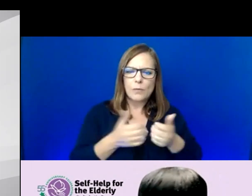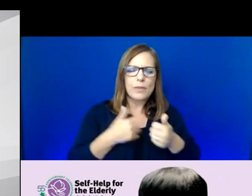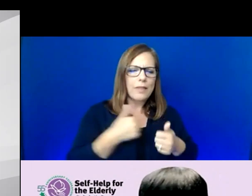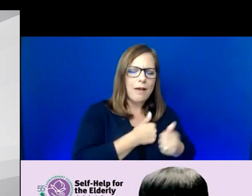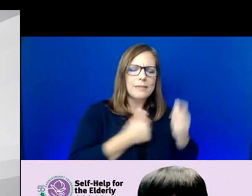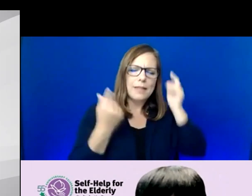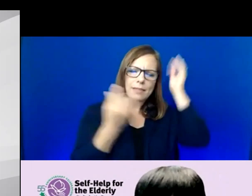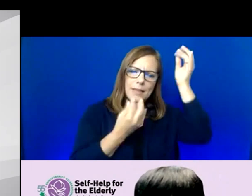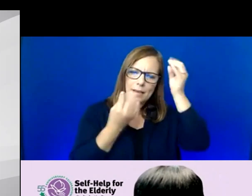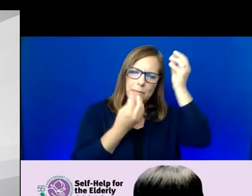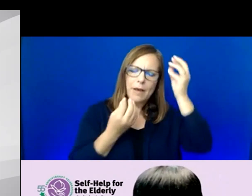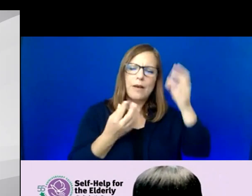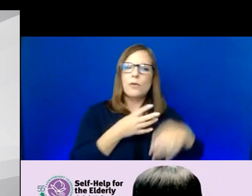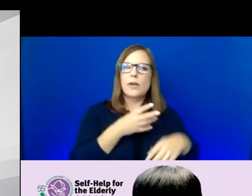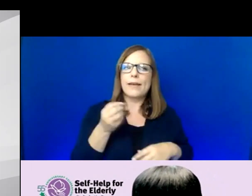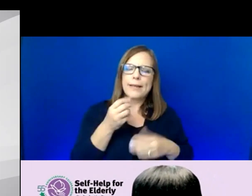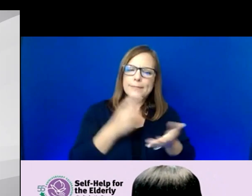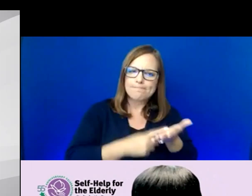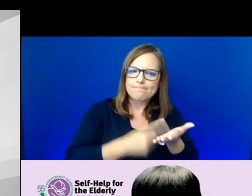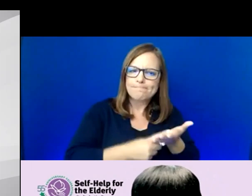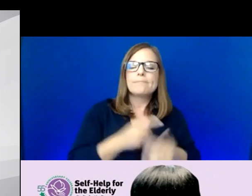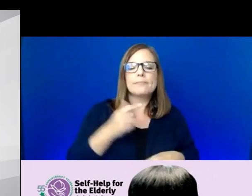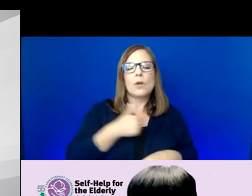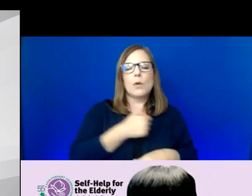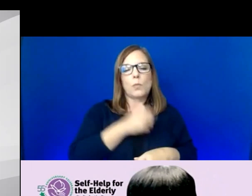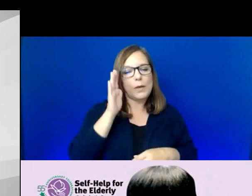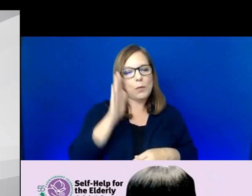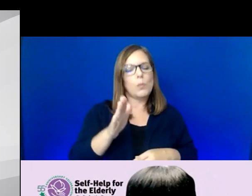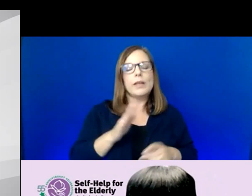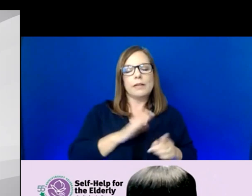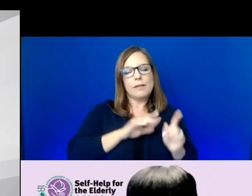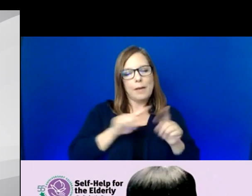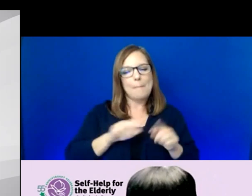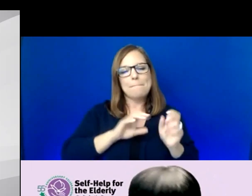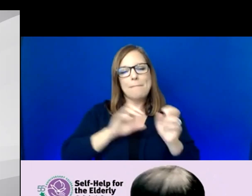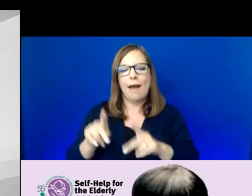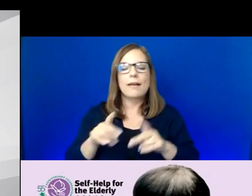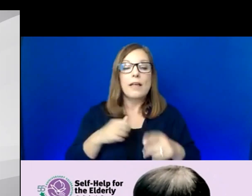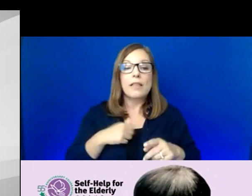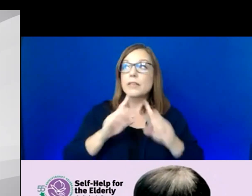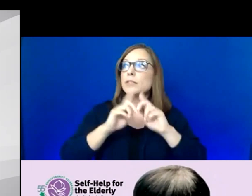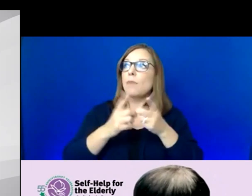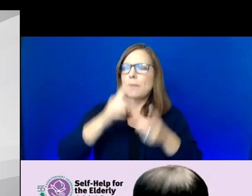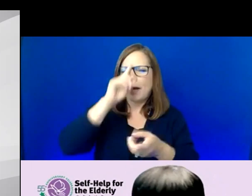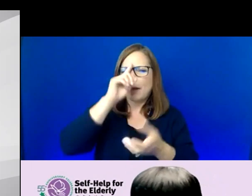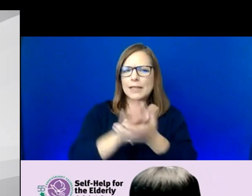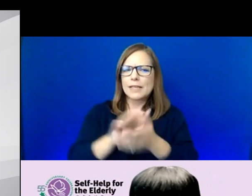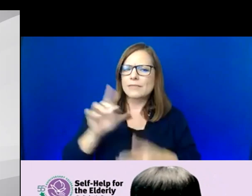and we'll be coming back. The department will come back. I think it's